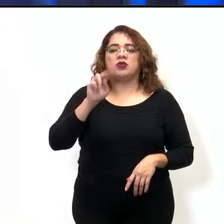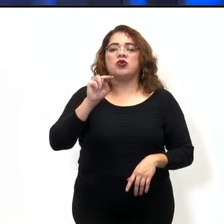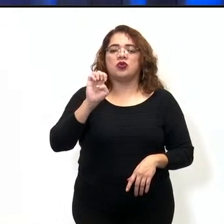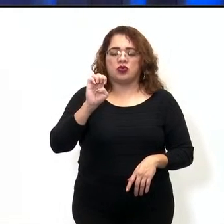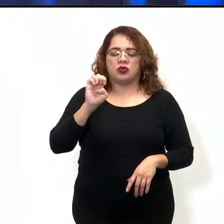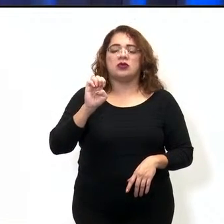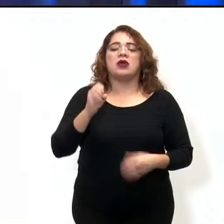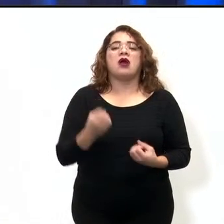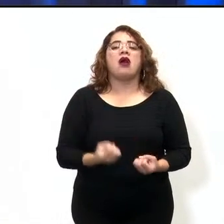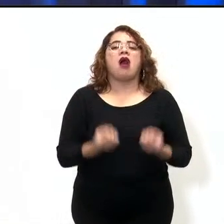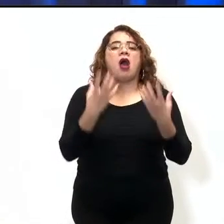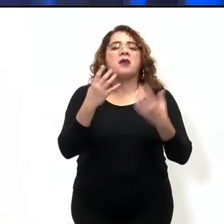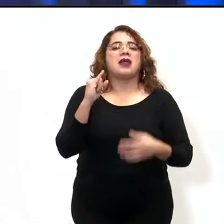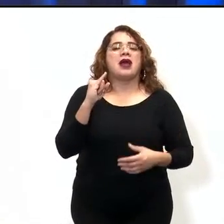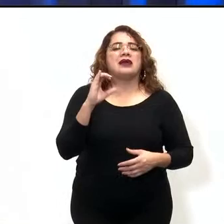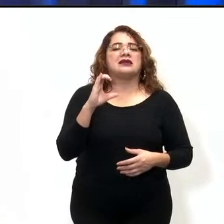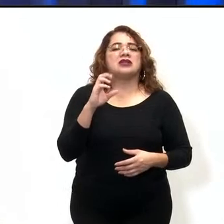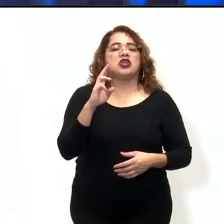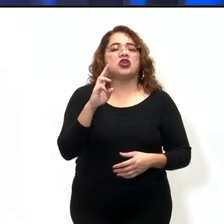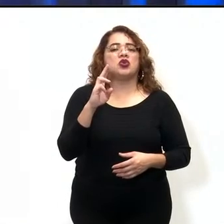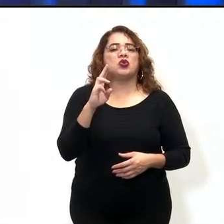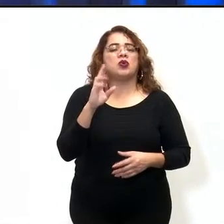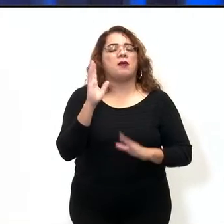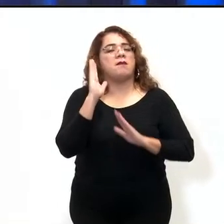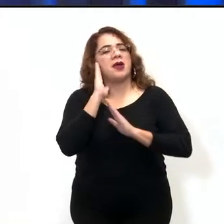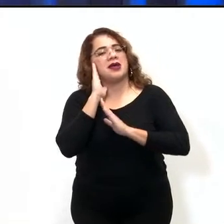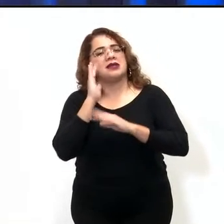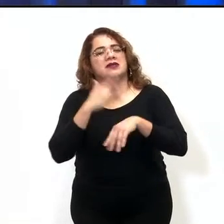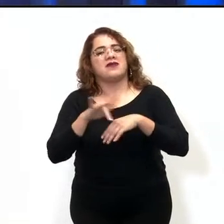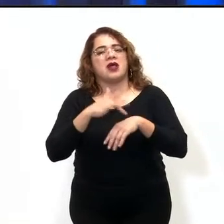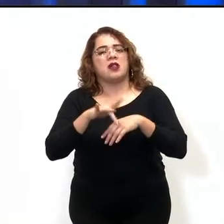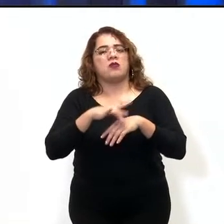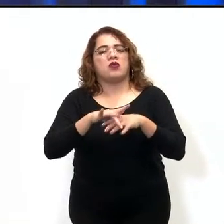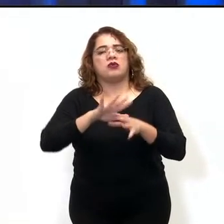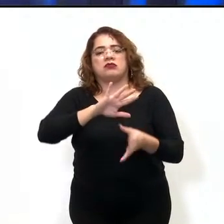hospitals have cumulatively? Kelly?